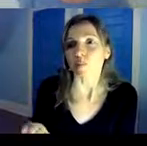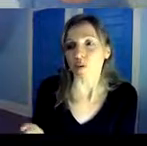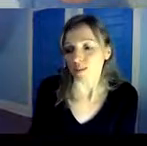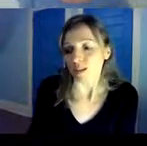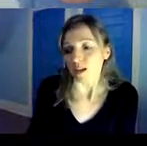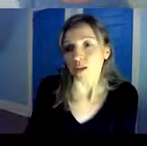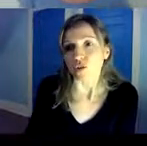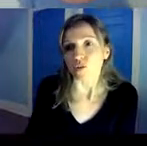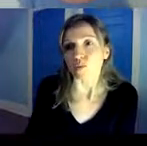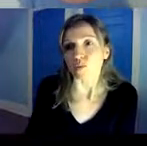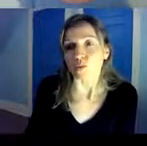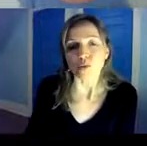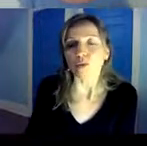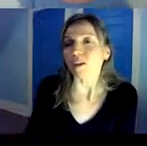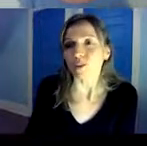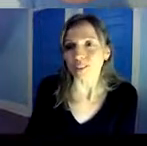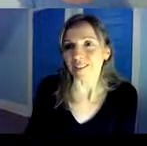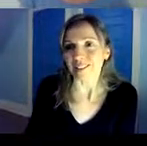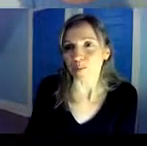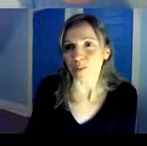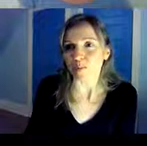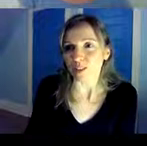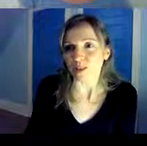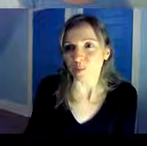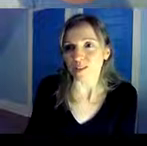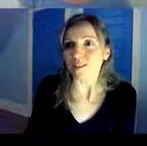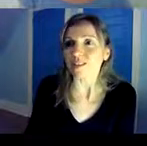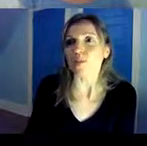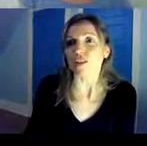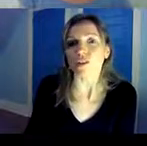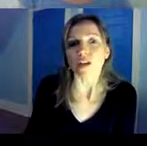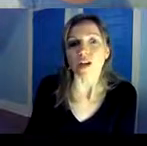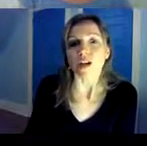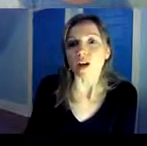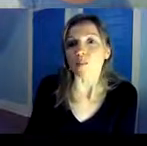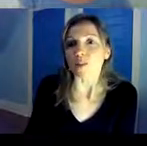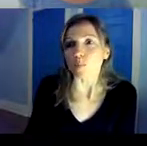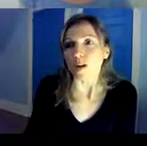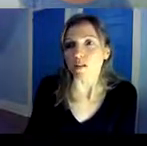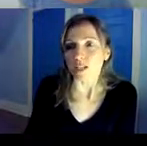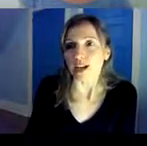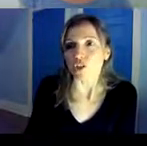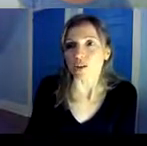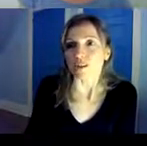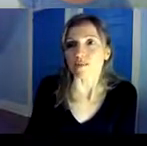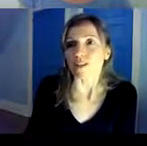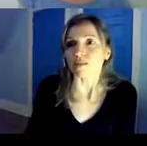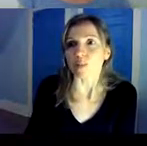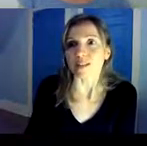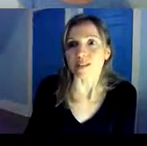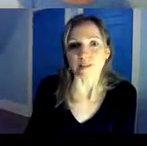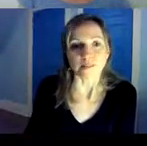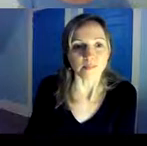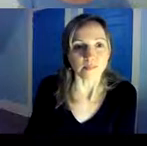and native birds. And so there's no way you can look at those books, read those books, see those pictures, and not be inspired to take action on